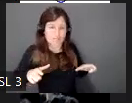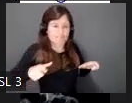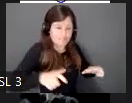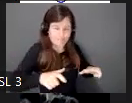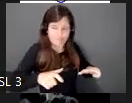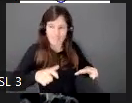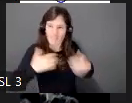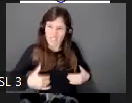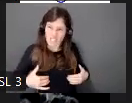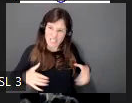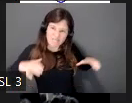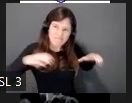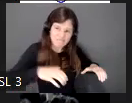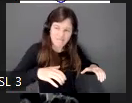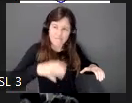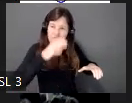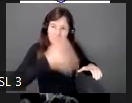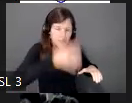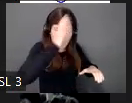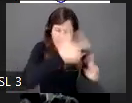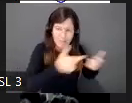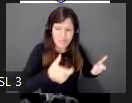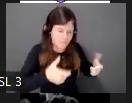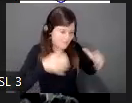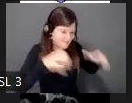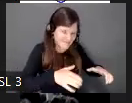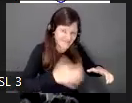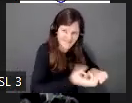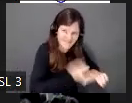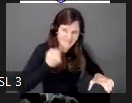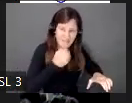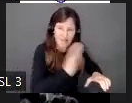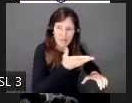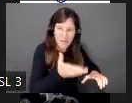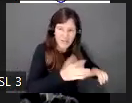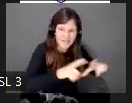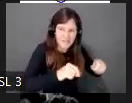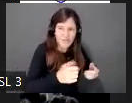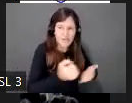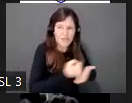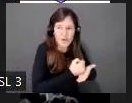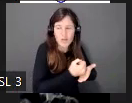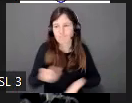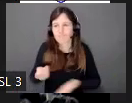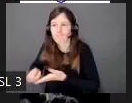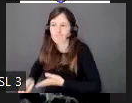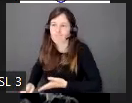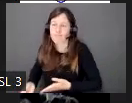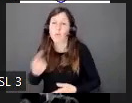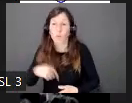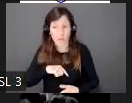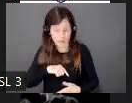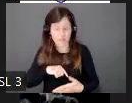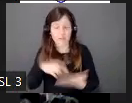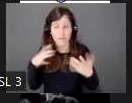the races they went on using those cards. We've successfully prosecuted all of those. Our foundation, you have to remember